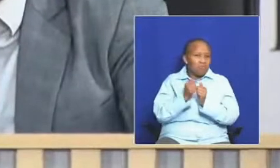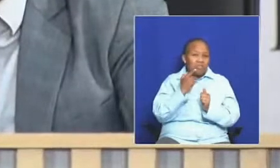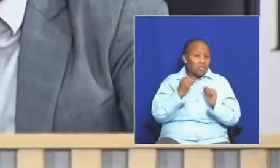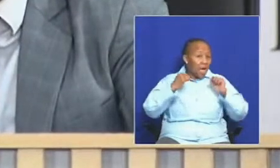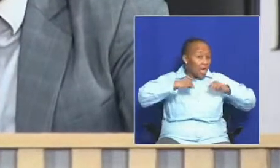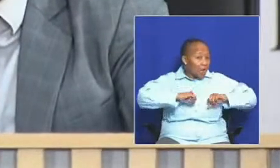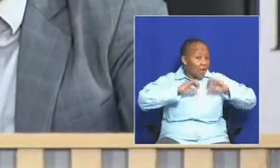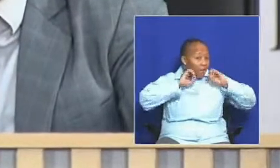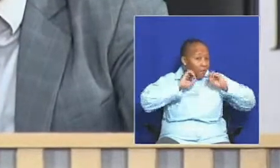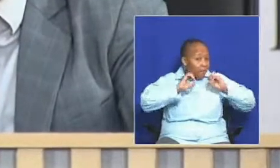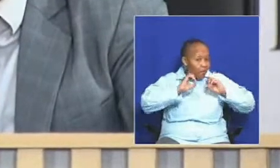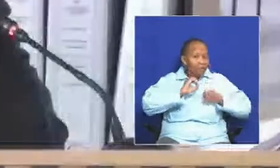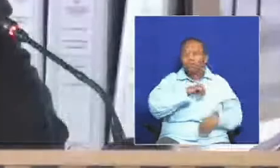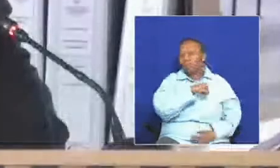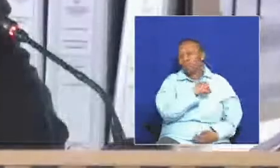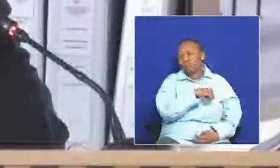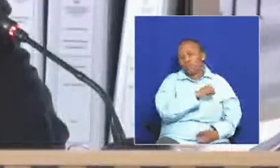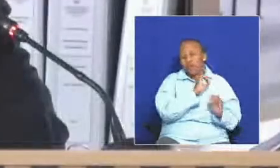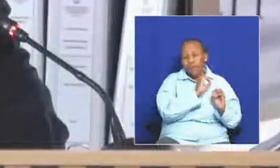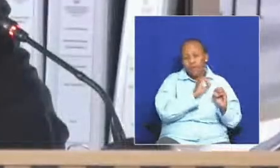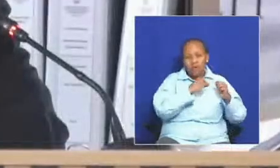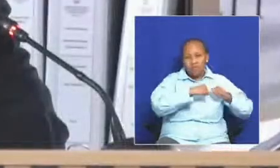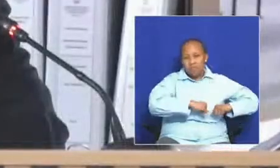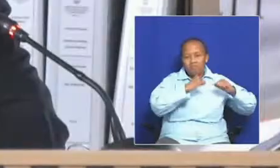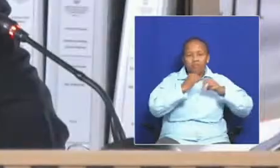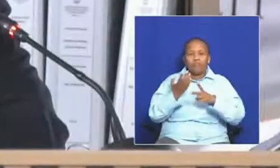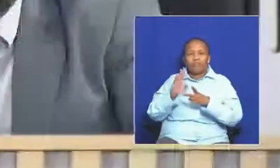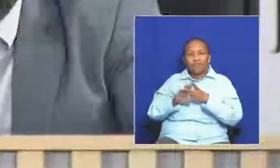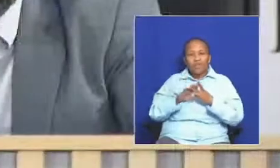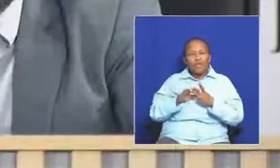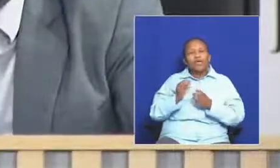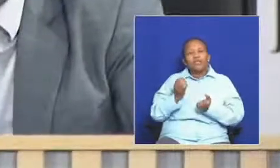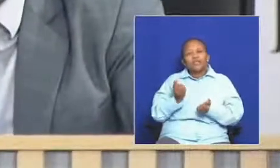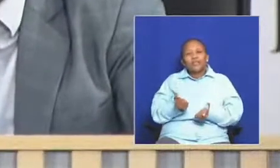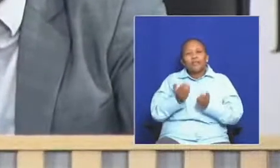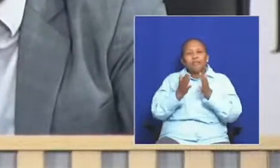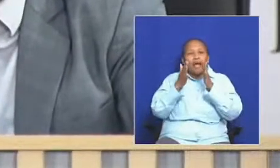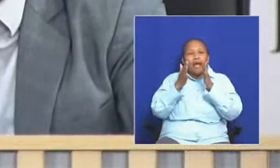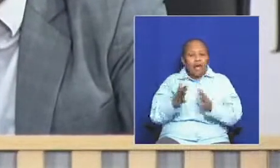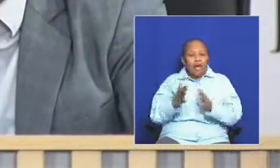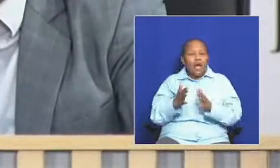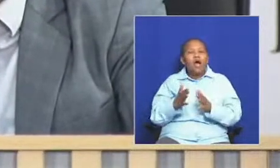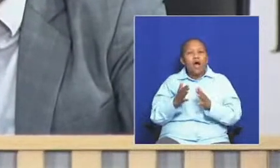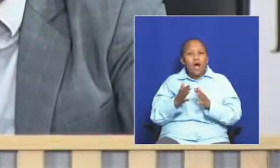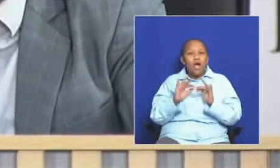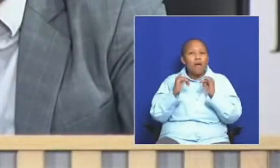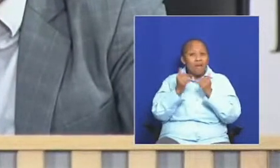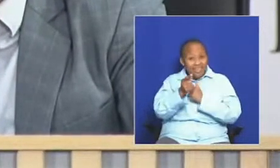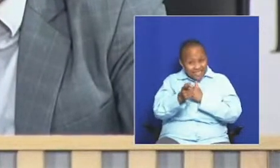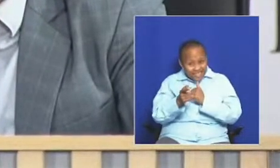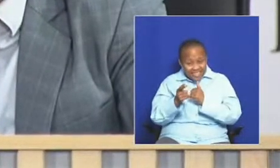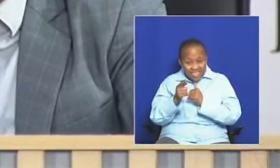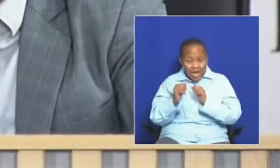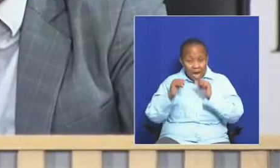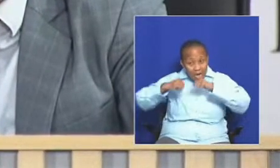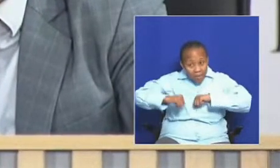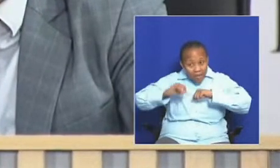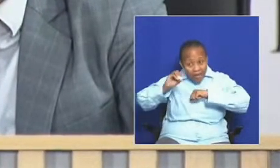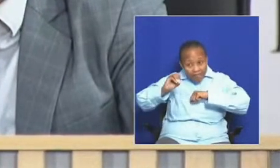there an agreement with the supplier? I said there was none. There was none. Yes. Now, you said this is over a